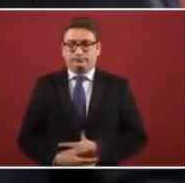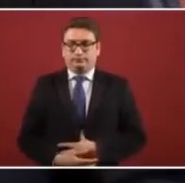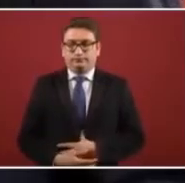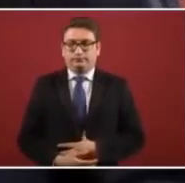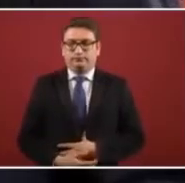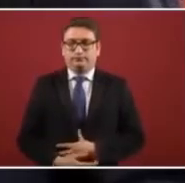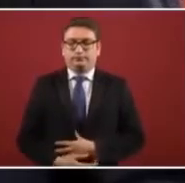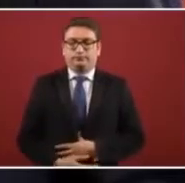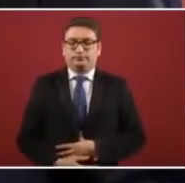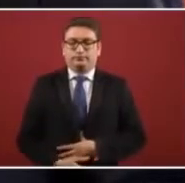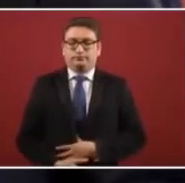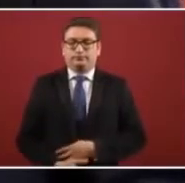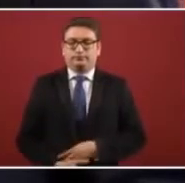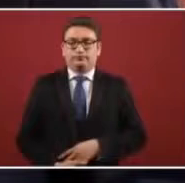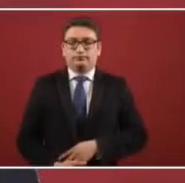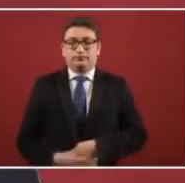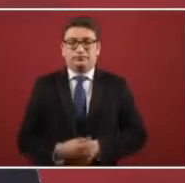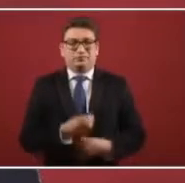they yell